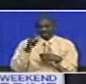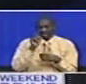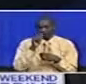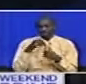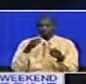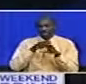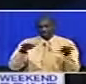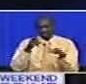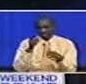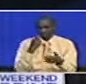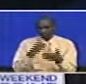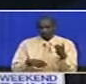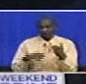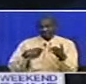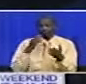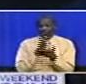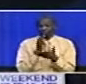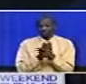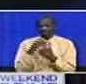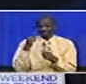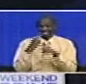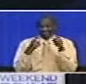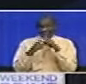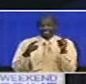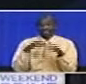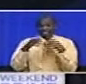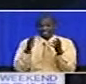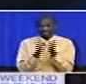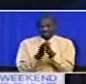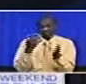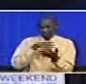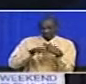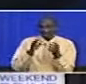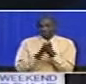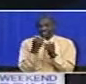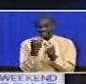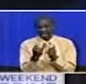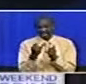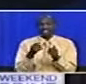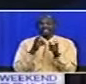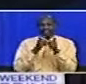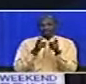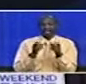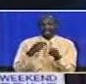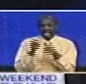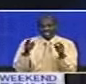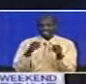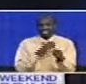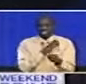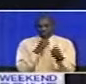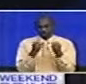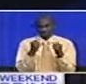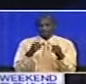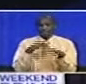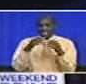grounds, and it did impress as experienced players had a chance to battle against young, talented and energized players